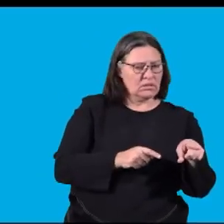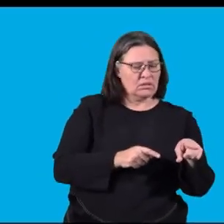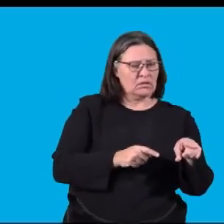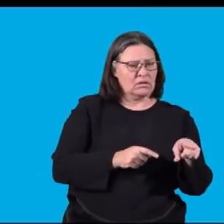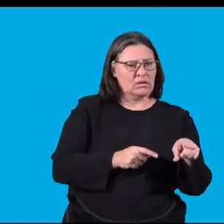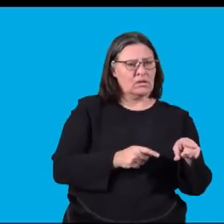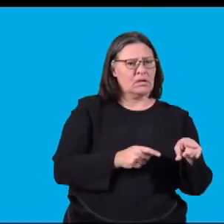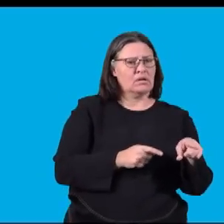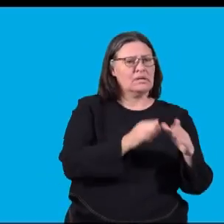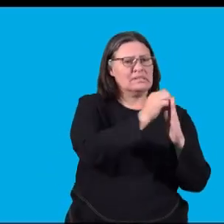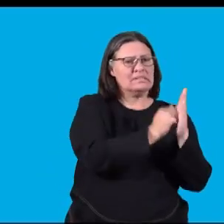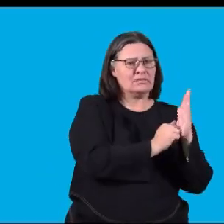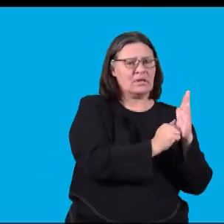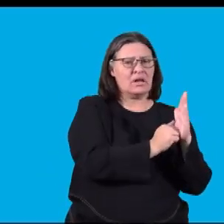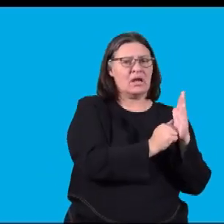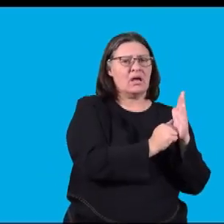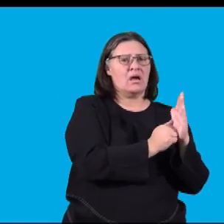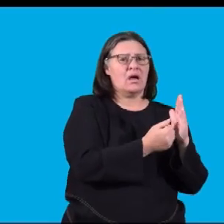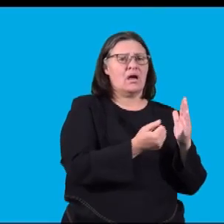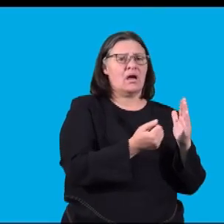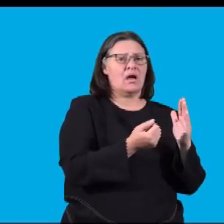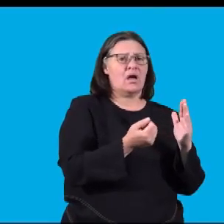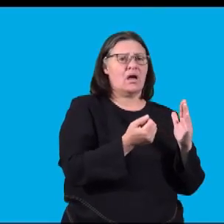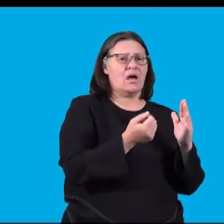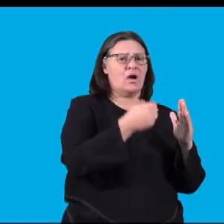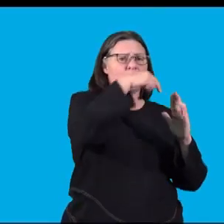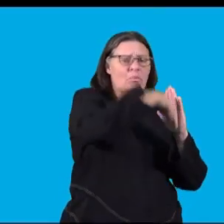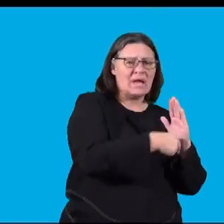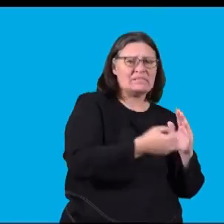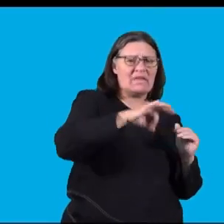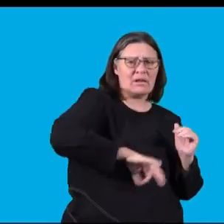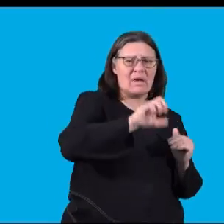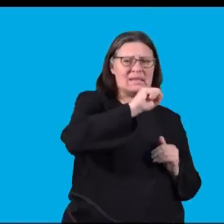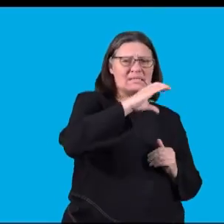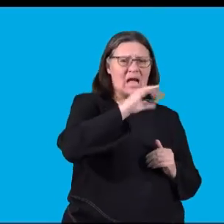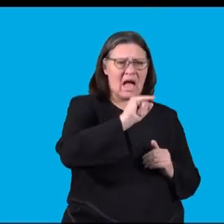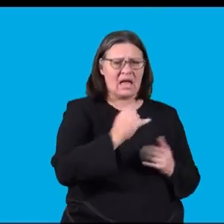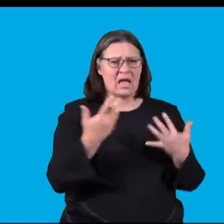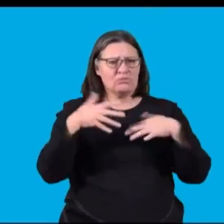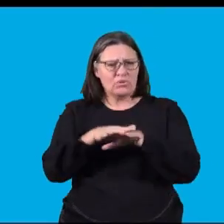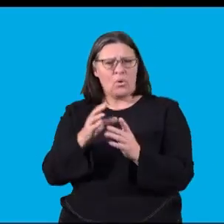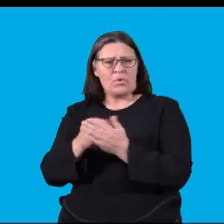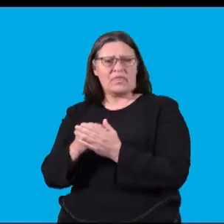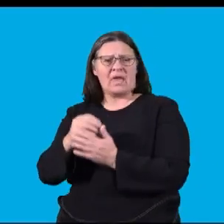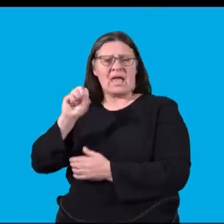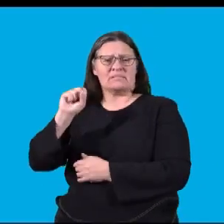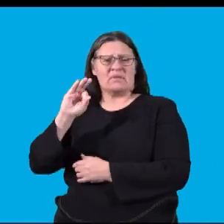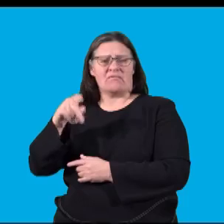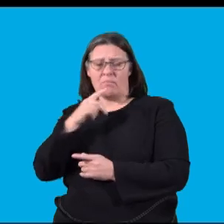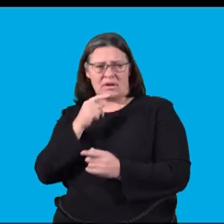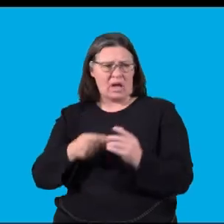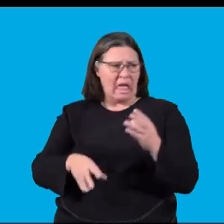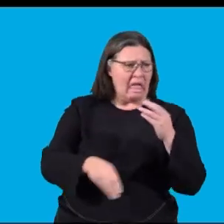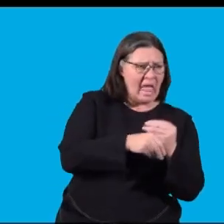comprehensive income to the statement of financial position, and not knowing the correct signs, whether you should add or subtract,